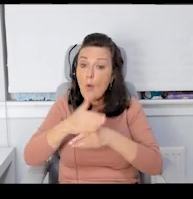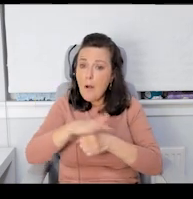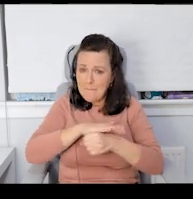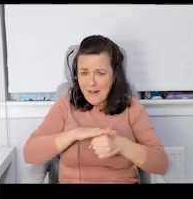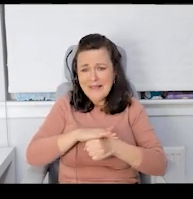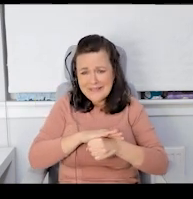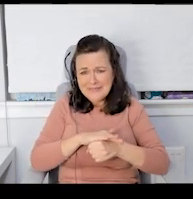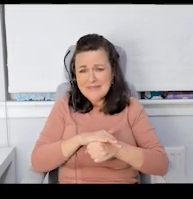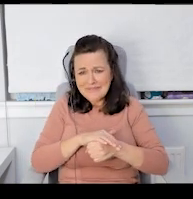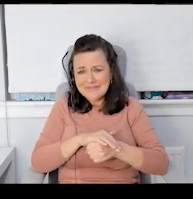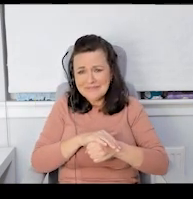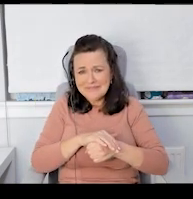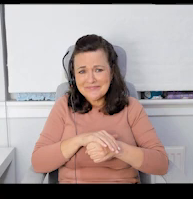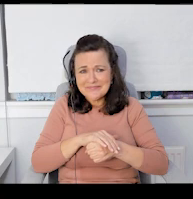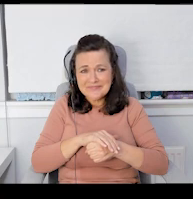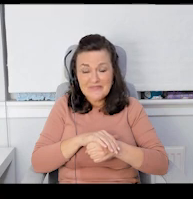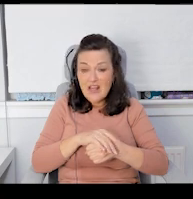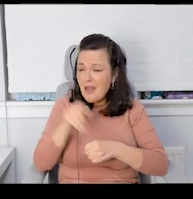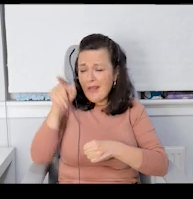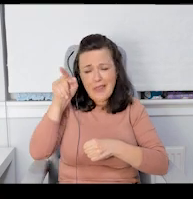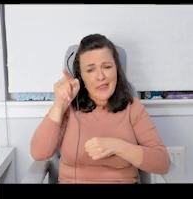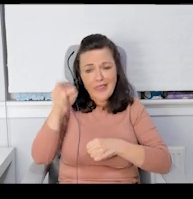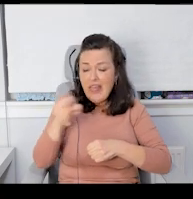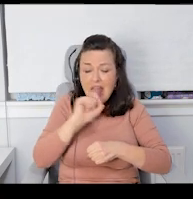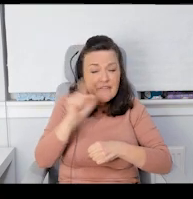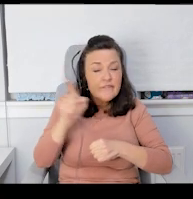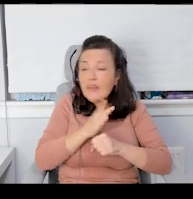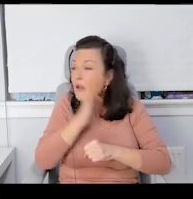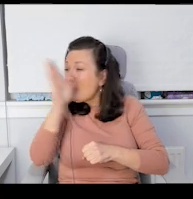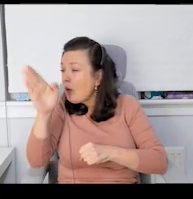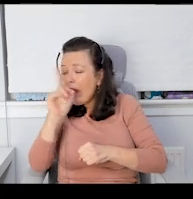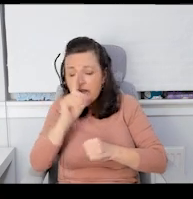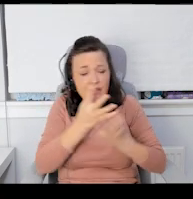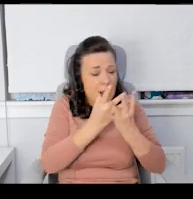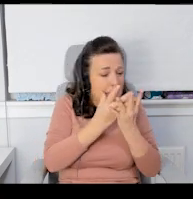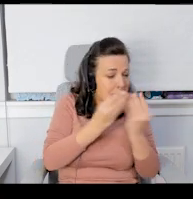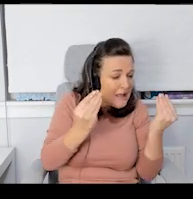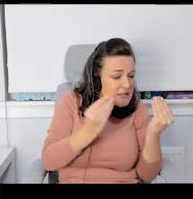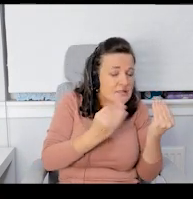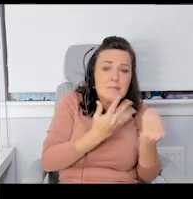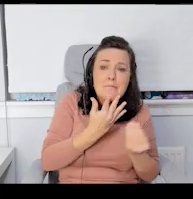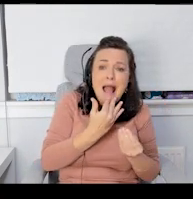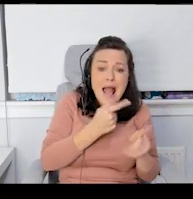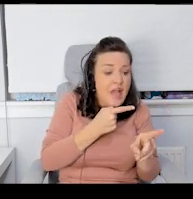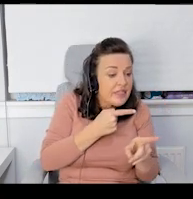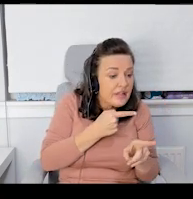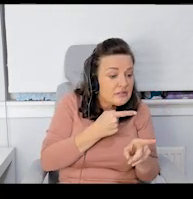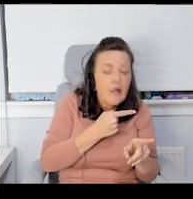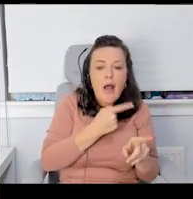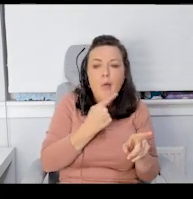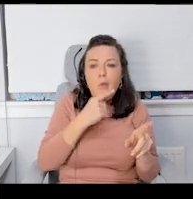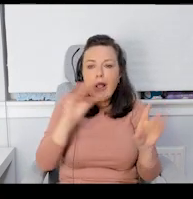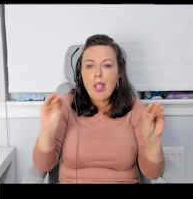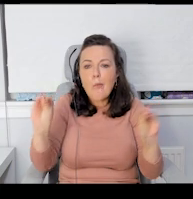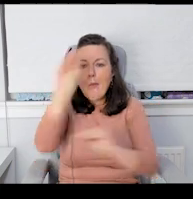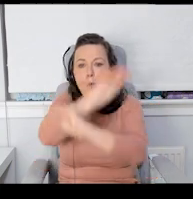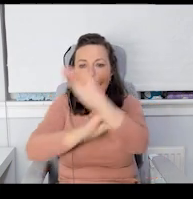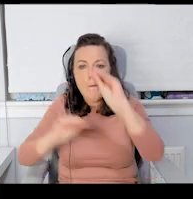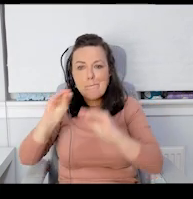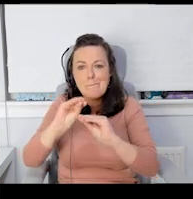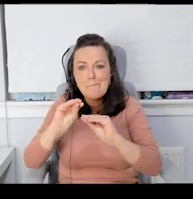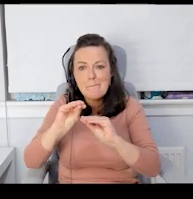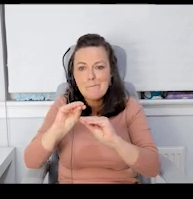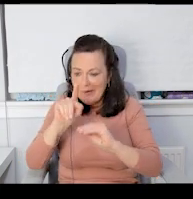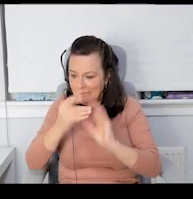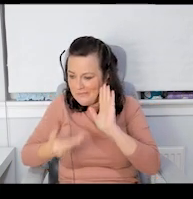Gaudrum described, if they can pick up maths in another column and they're missing periods of maths or geography, we try and look and see where we can infill